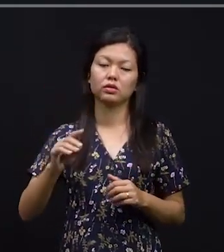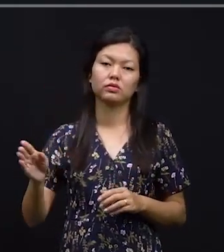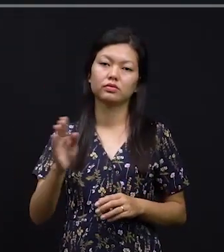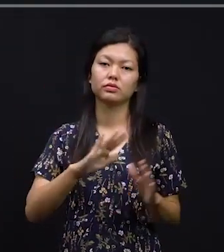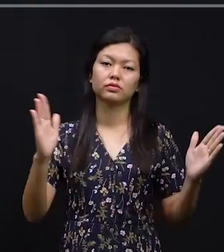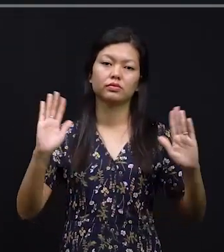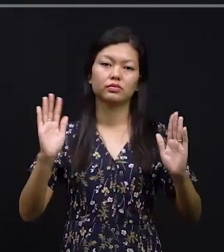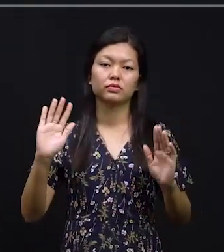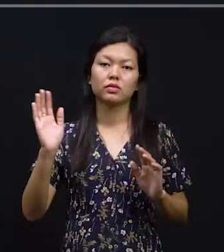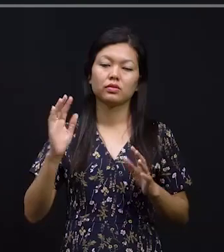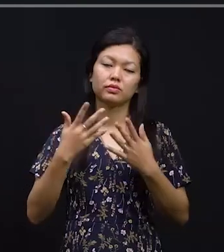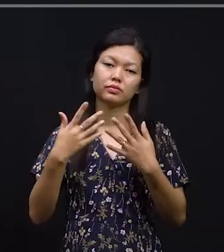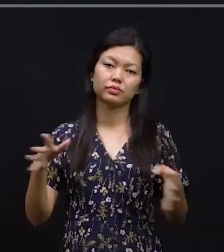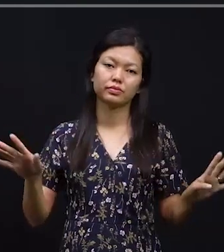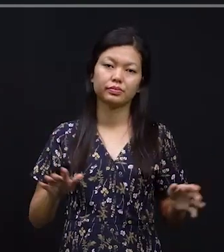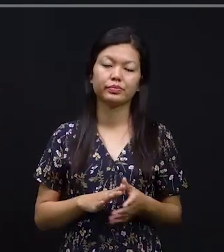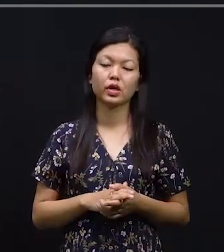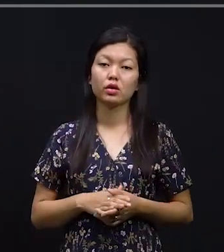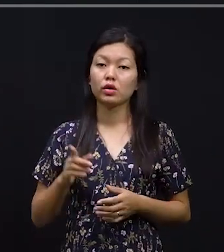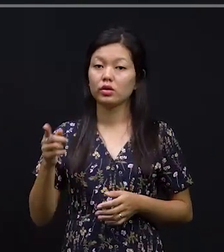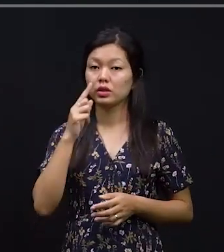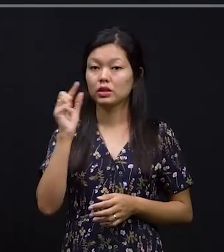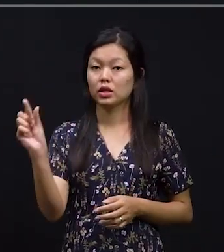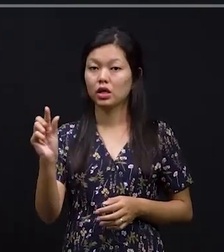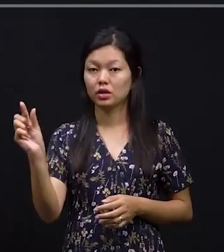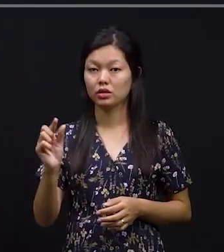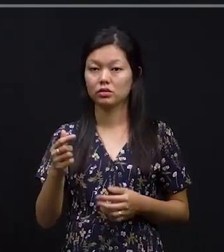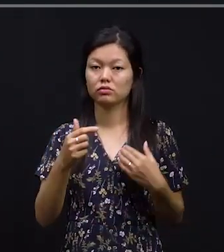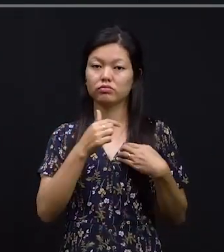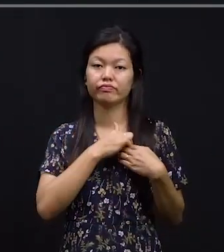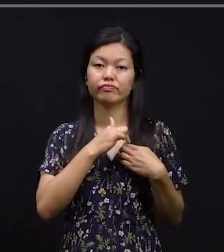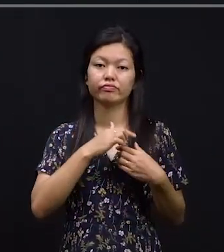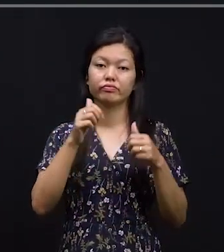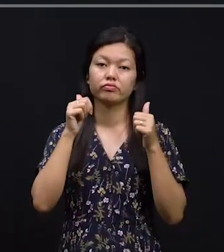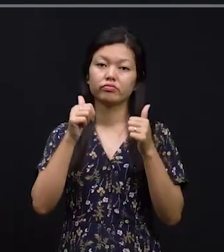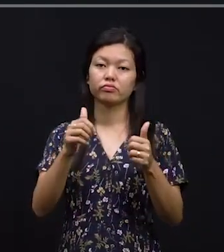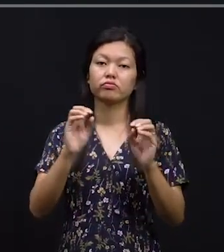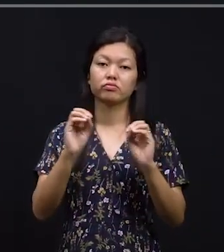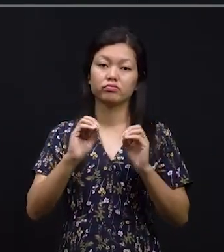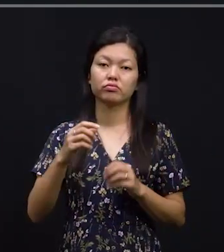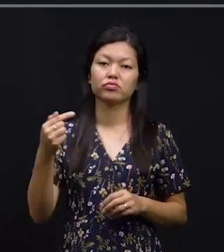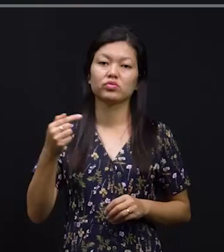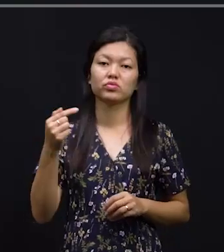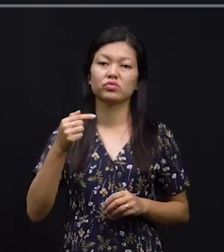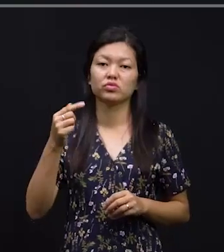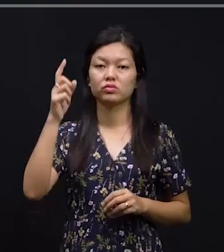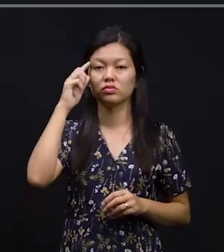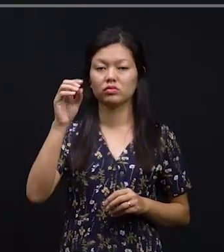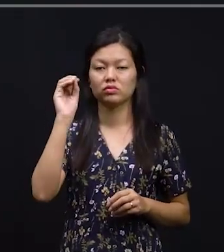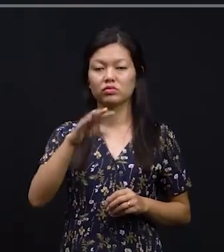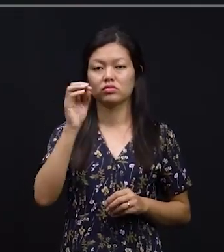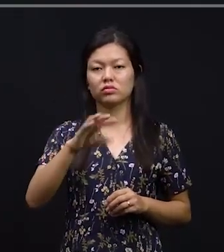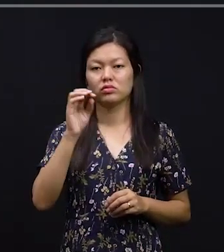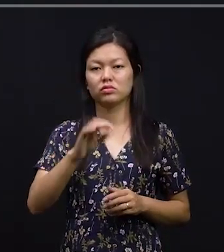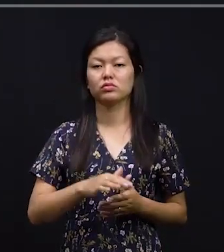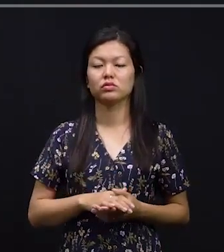so much more negative than the boy who had nothing. He was just a poor man, a poor boy, but he